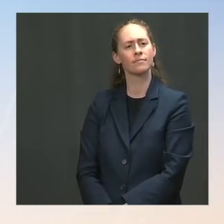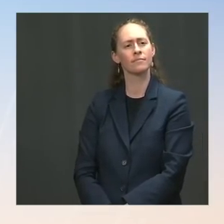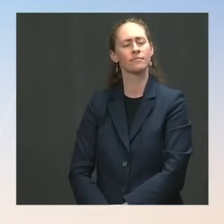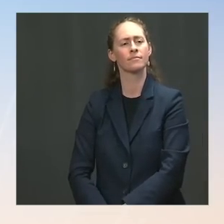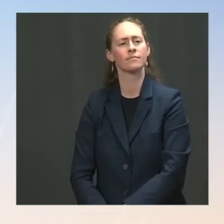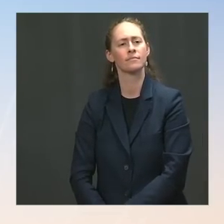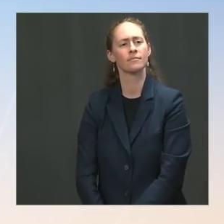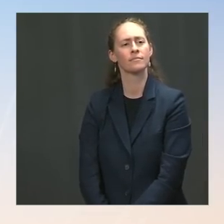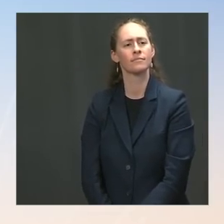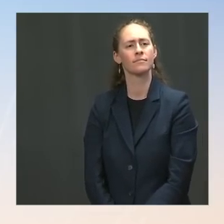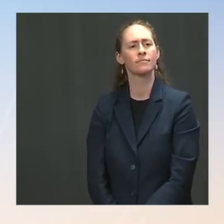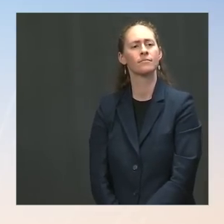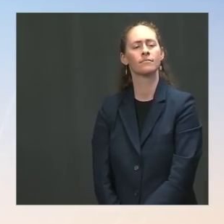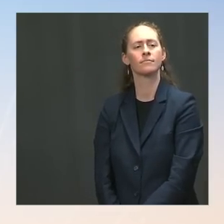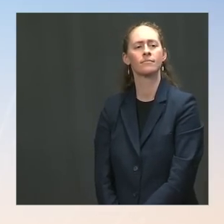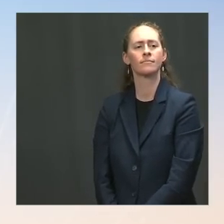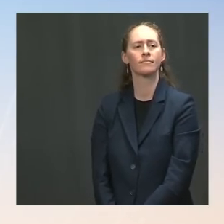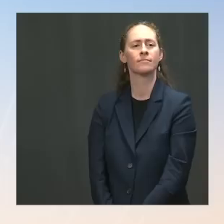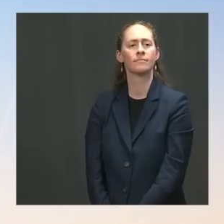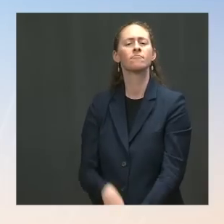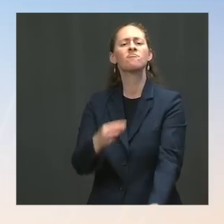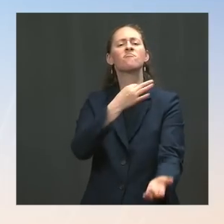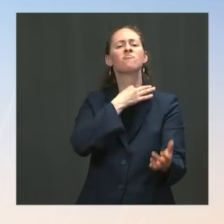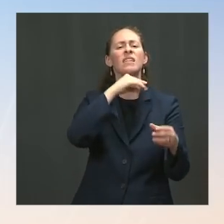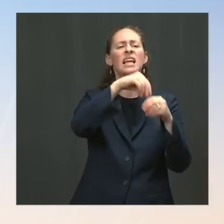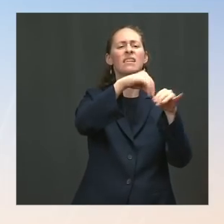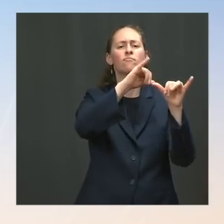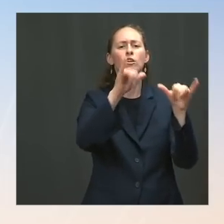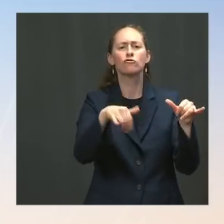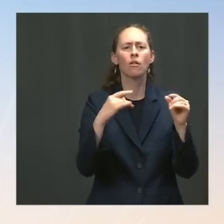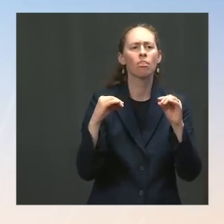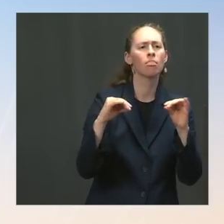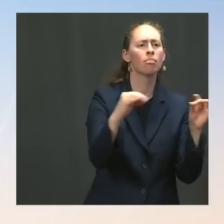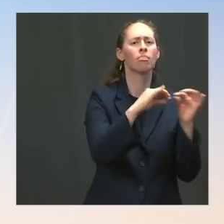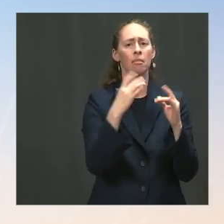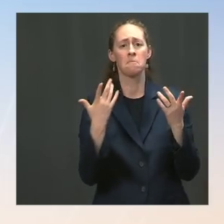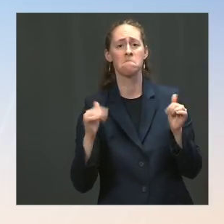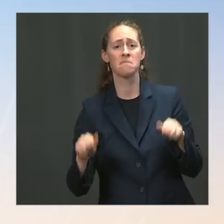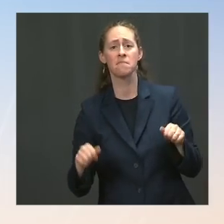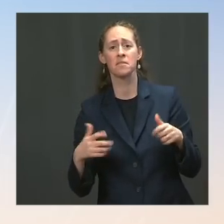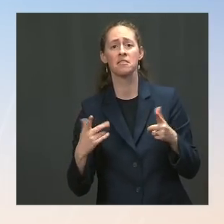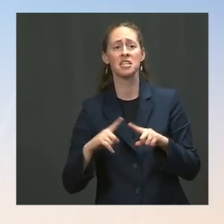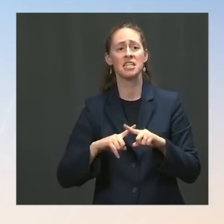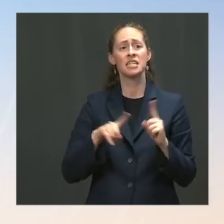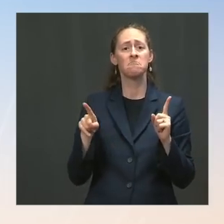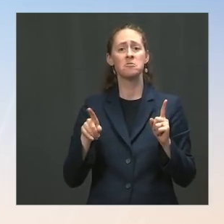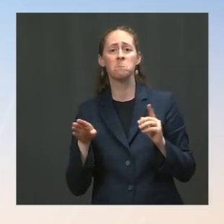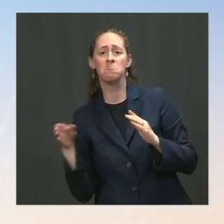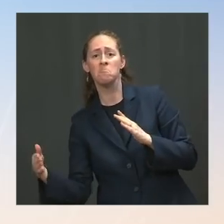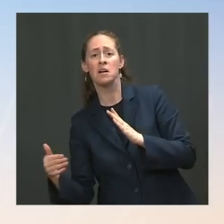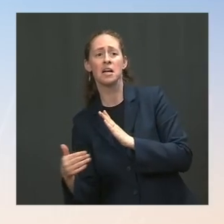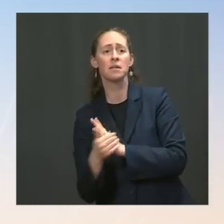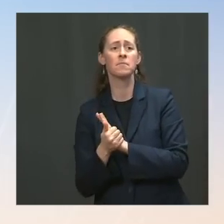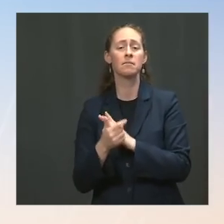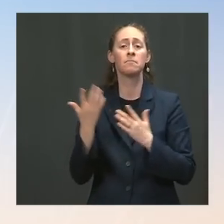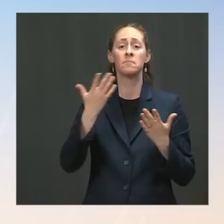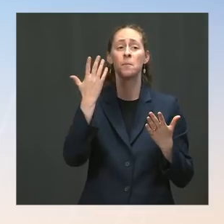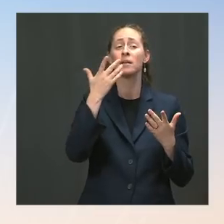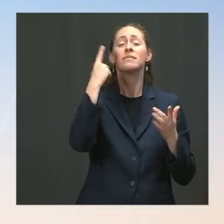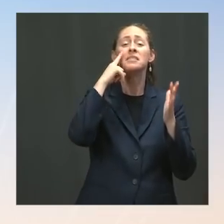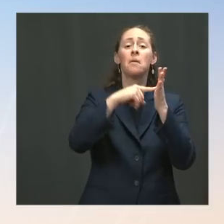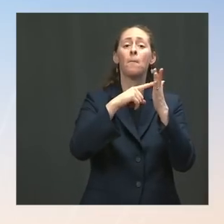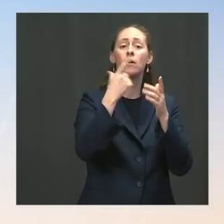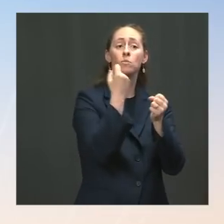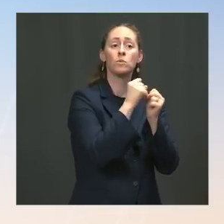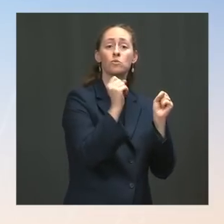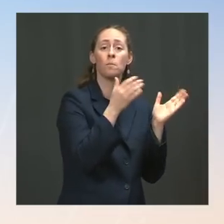to the infrastructure bill. He's offering an amendment that would allow using some of the rescue plan money for